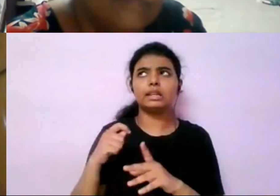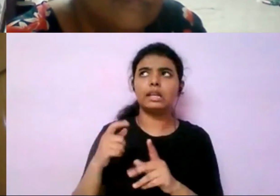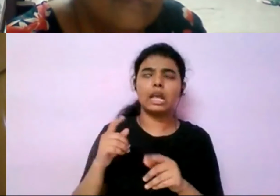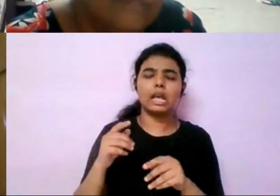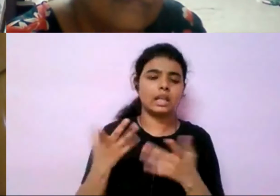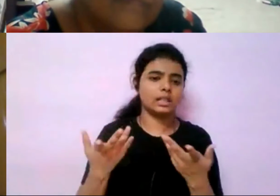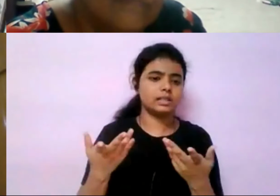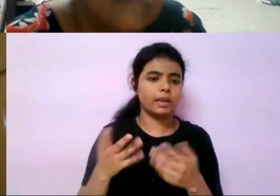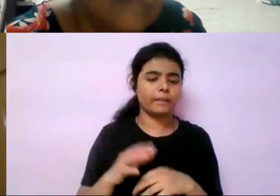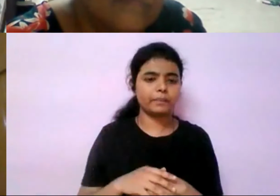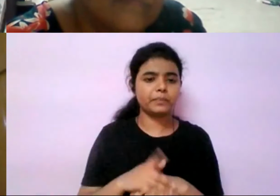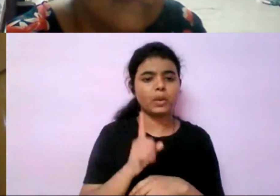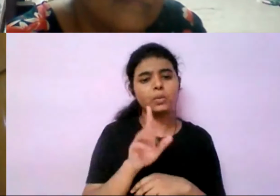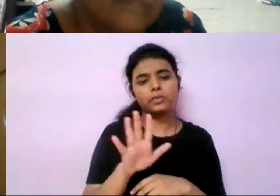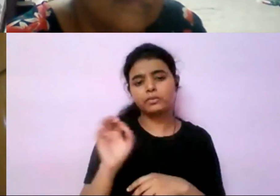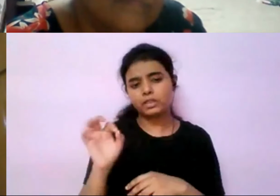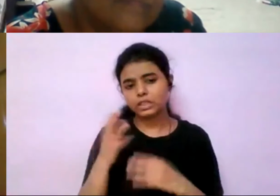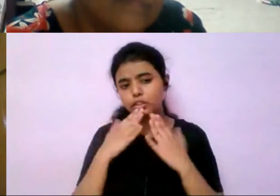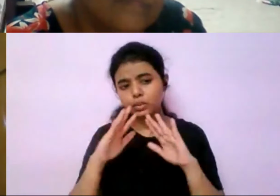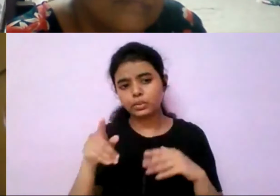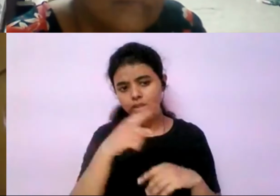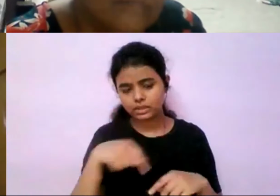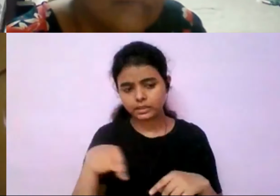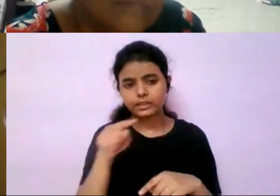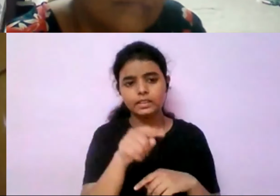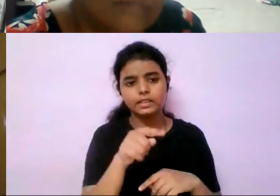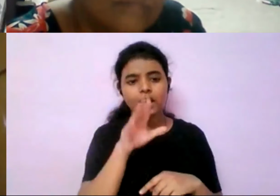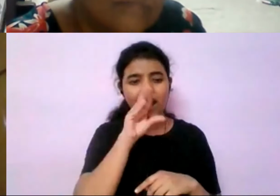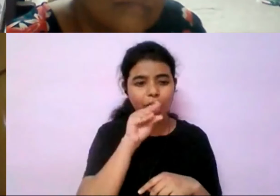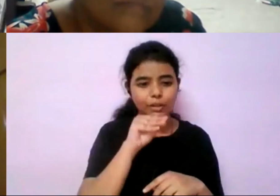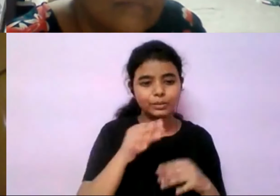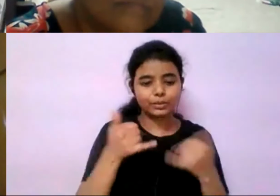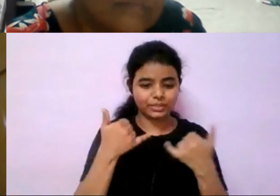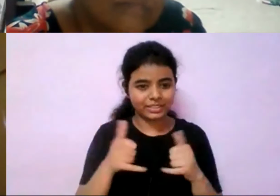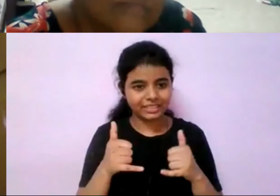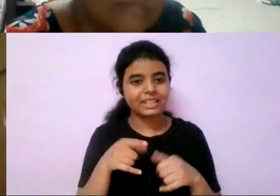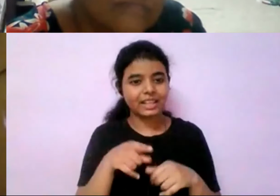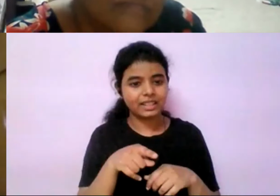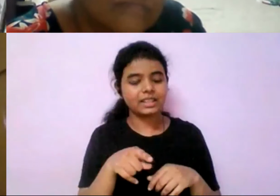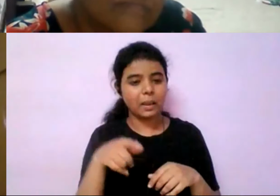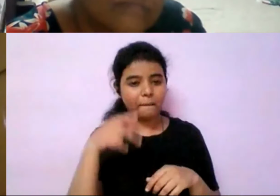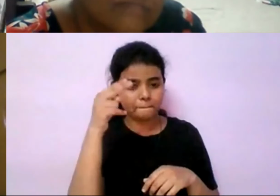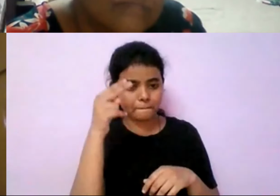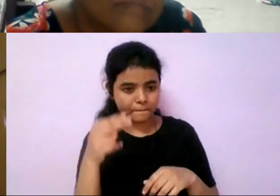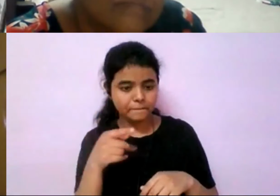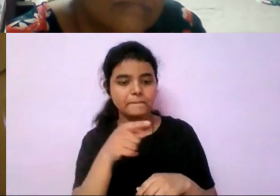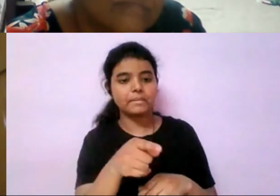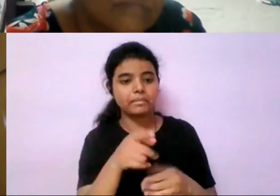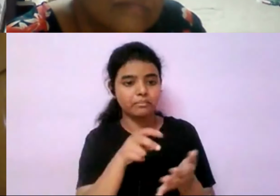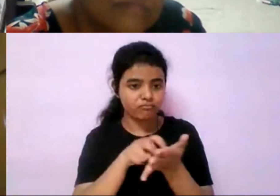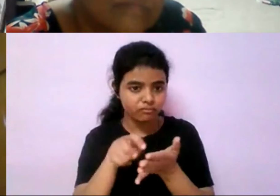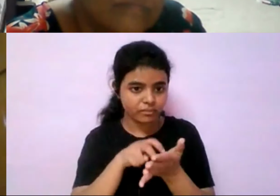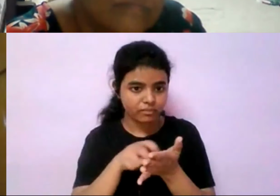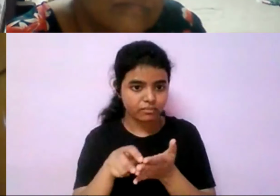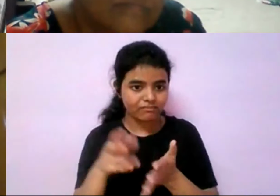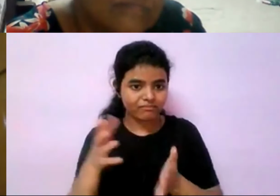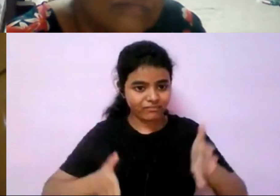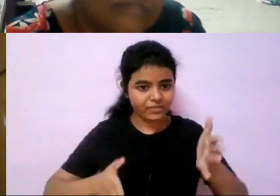undergrad animation students. And of course, they didn't. So I basically gave an orientation to disability studies, and